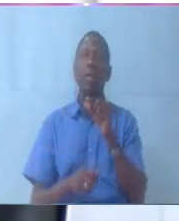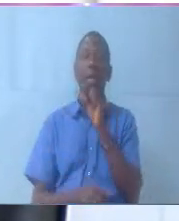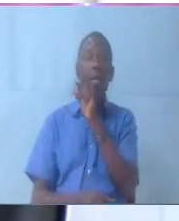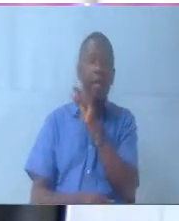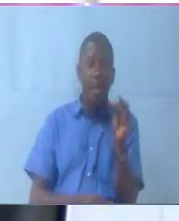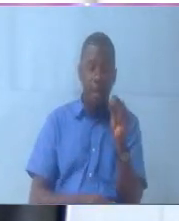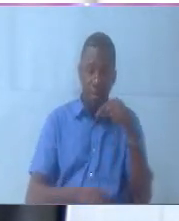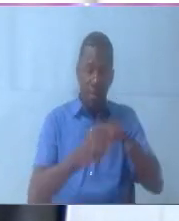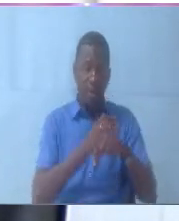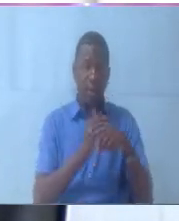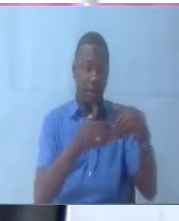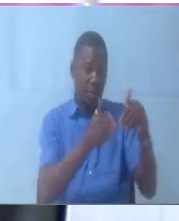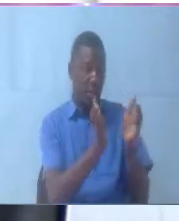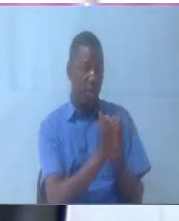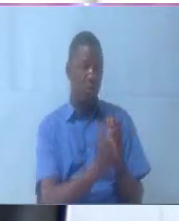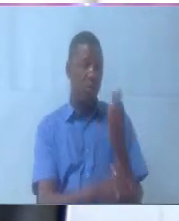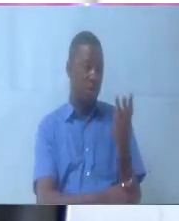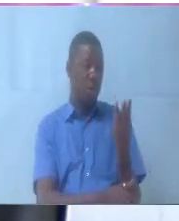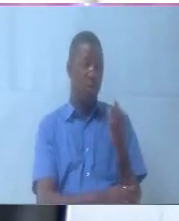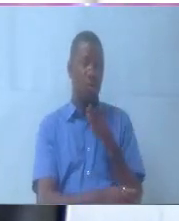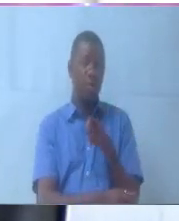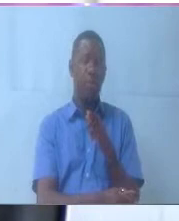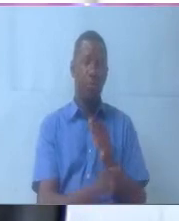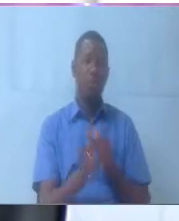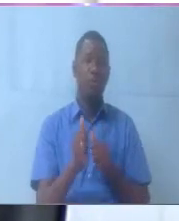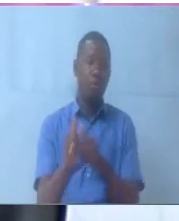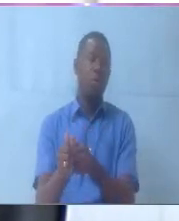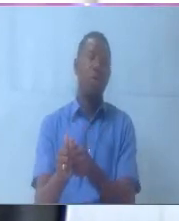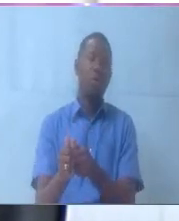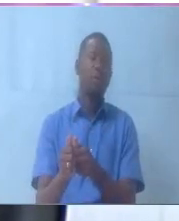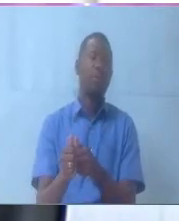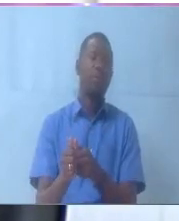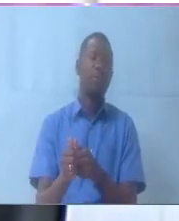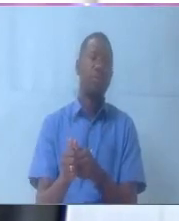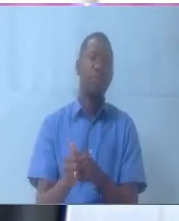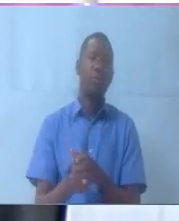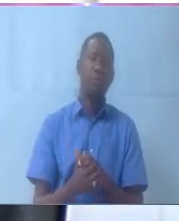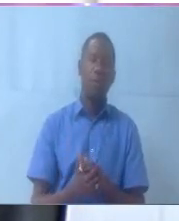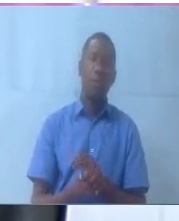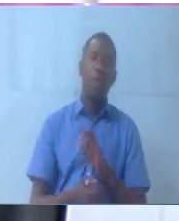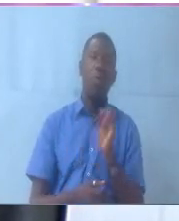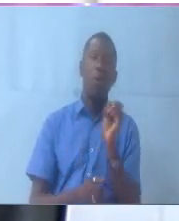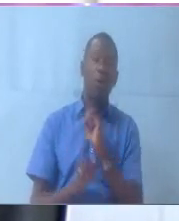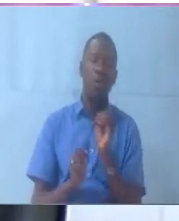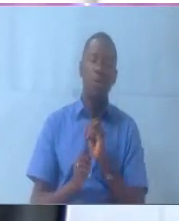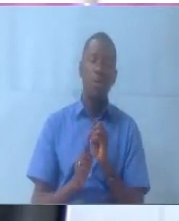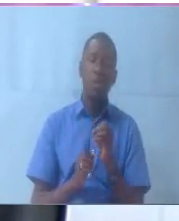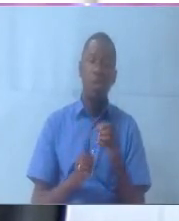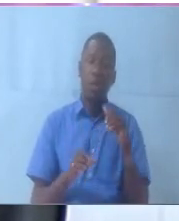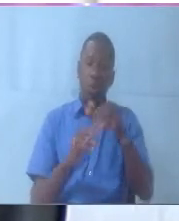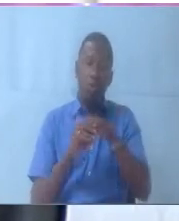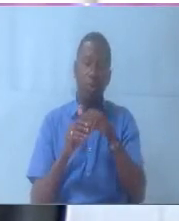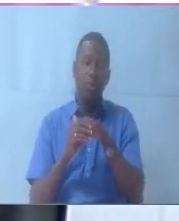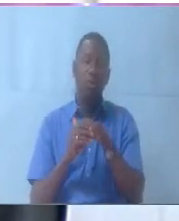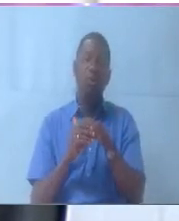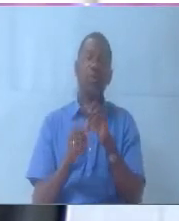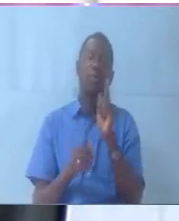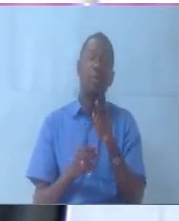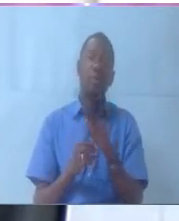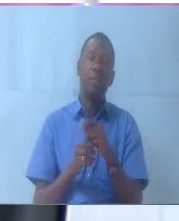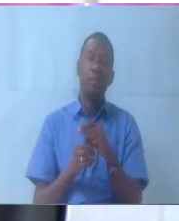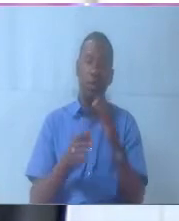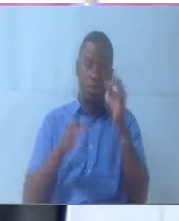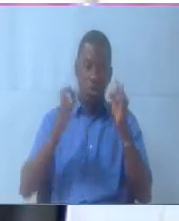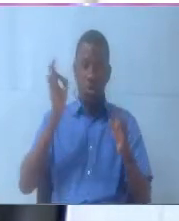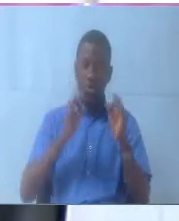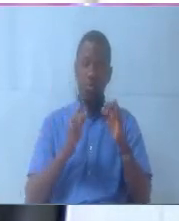order pour ye dinkiralu menu fo fanna sabanjango nyin nakangoto without the completion of these courts of any matter pending before them. na